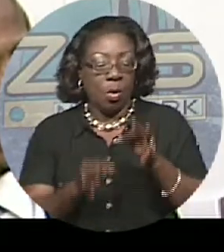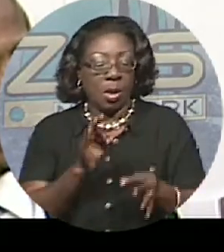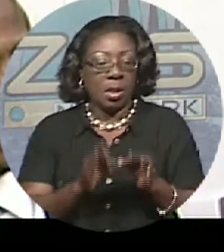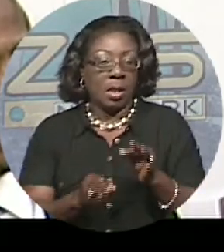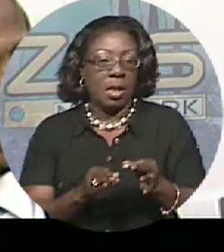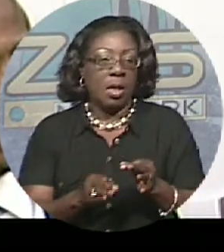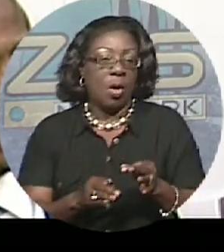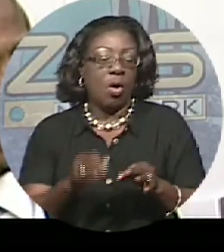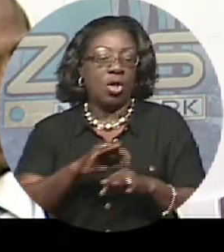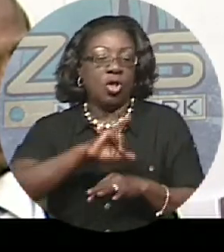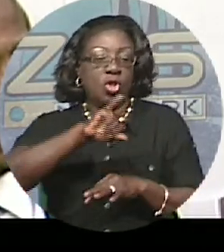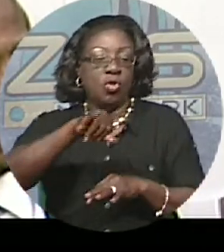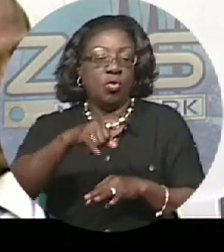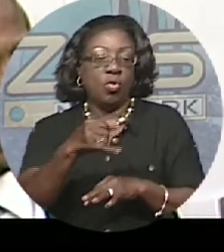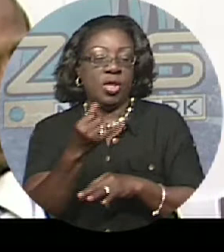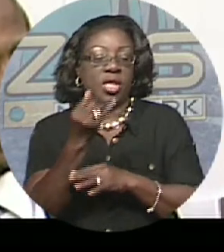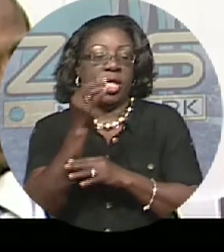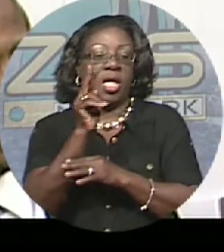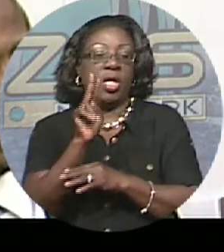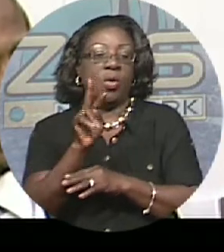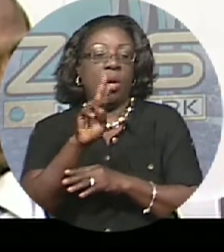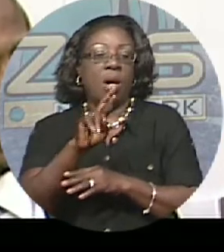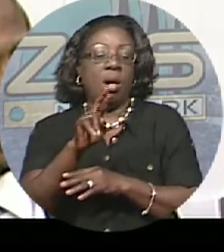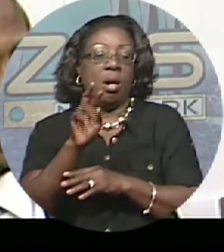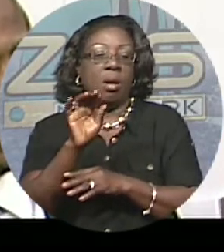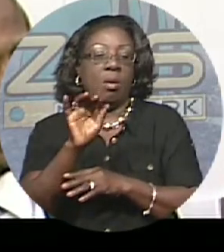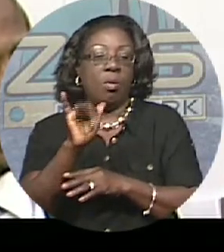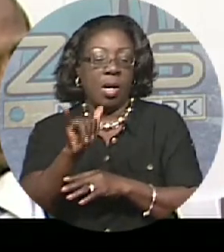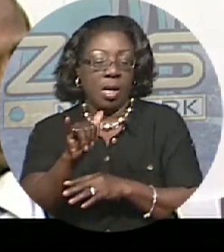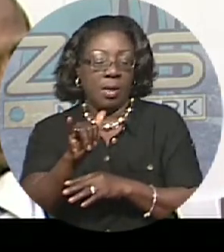or innocence based on their